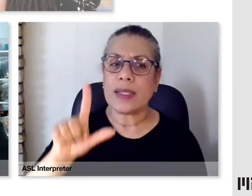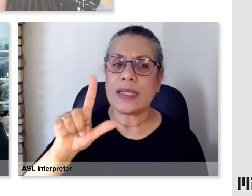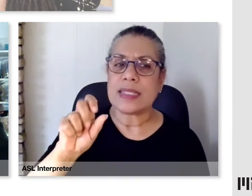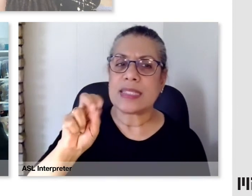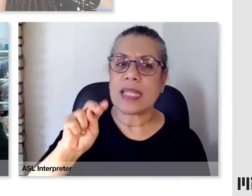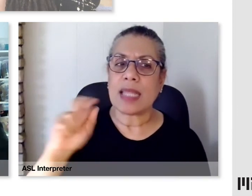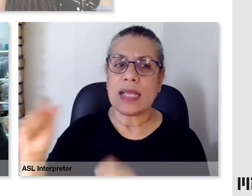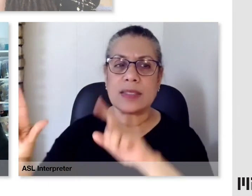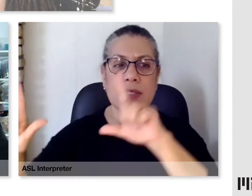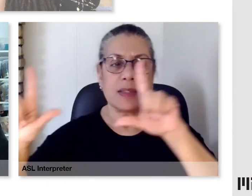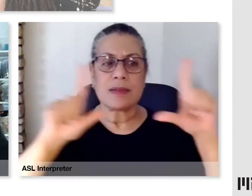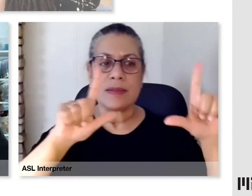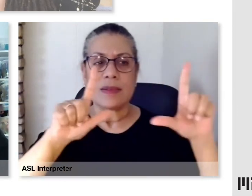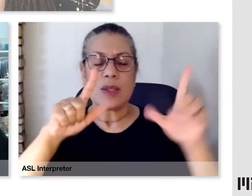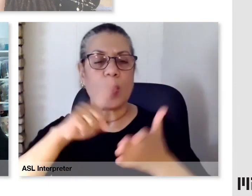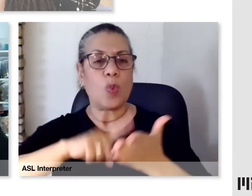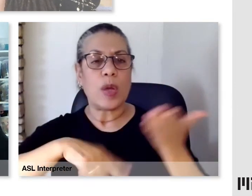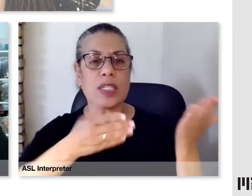bring to the kind of work that you do?